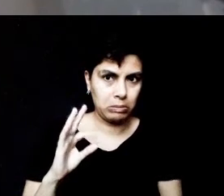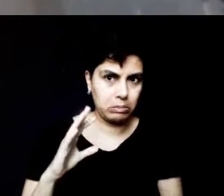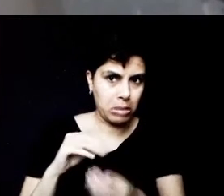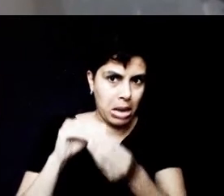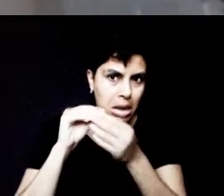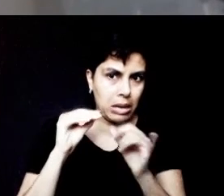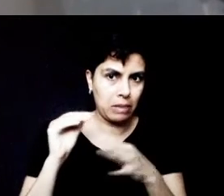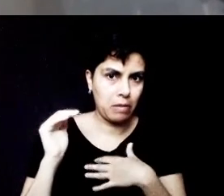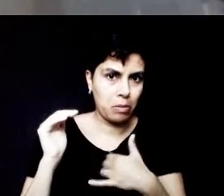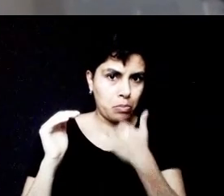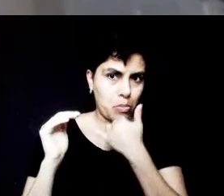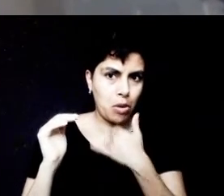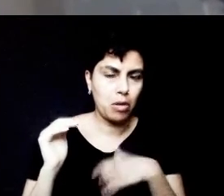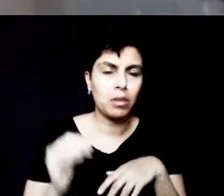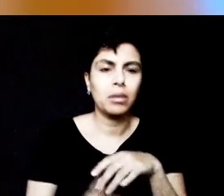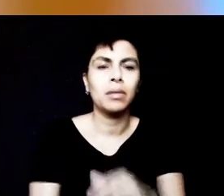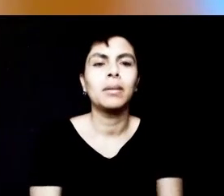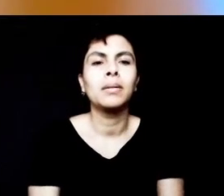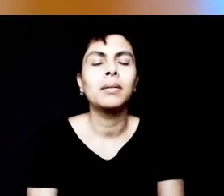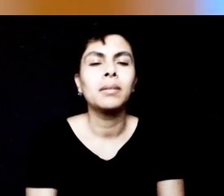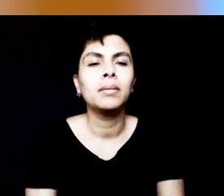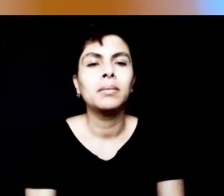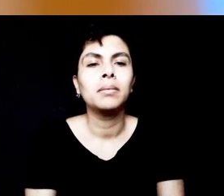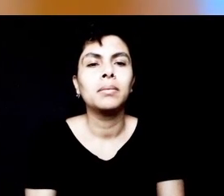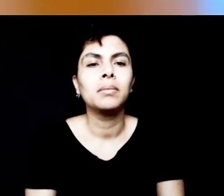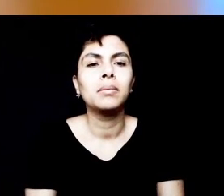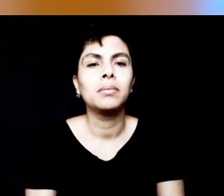chat if it's a little bit different. Mm-hmm.